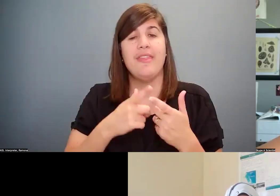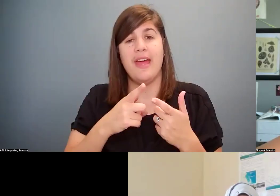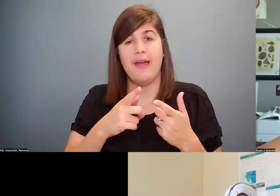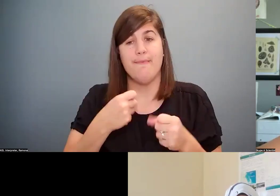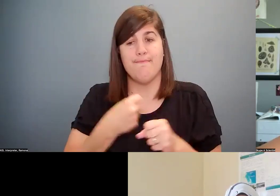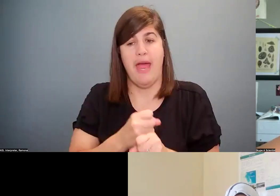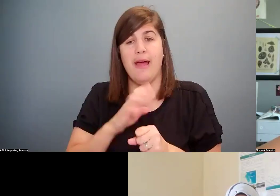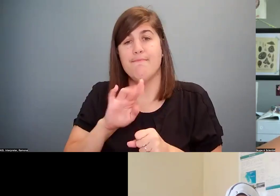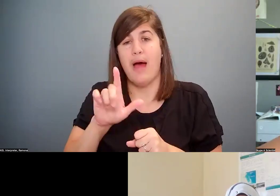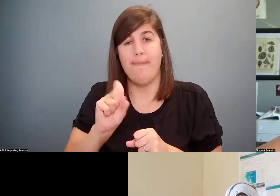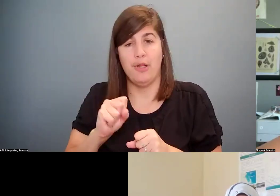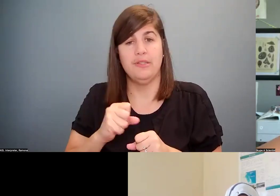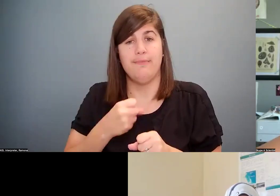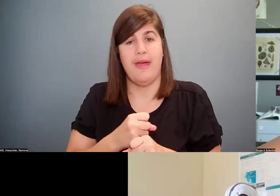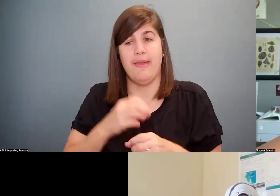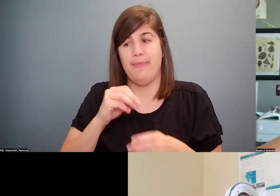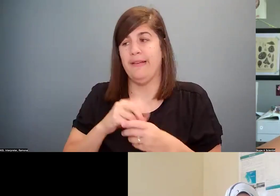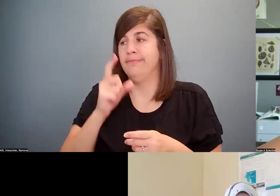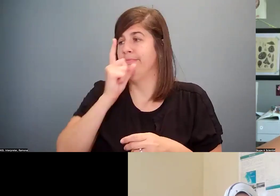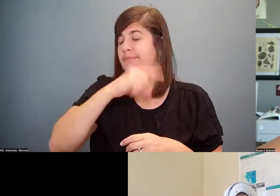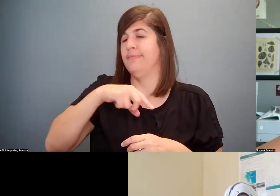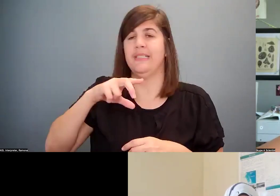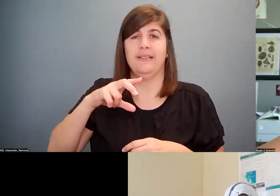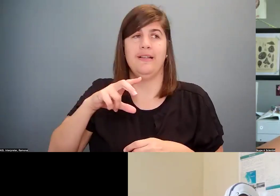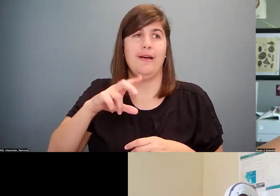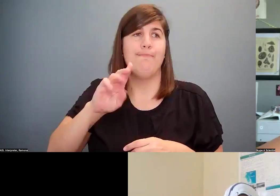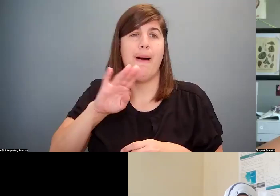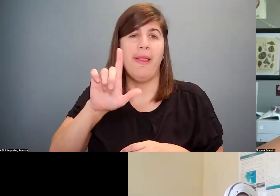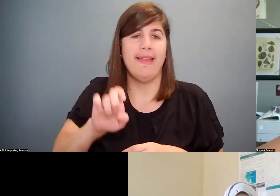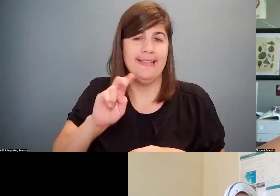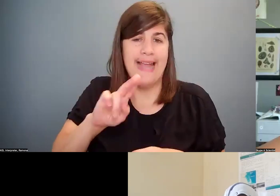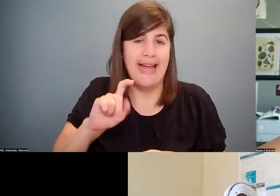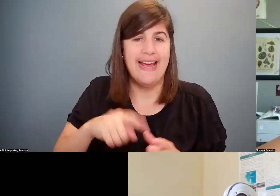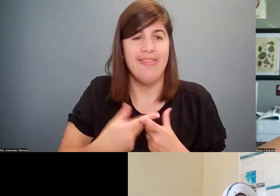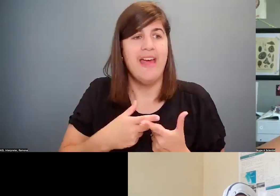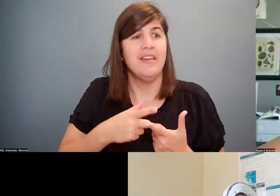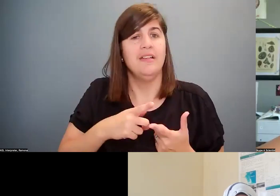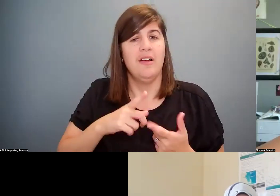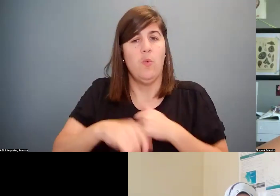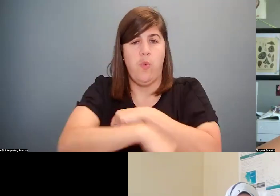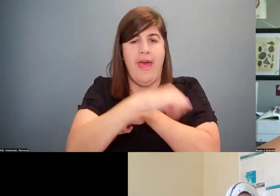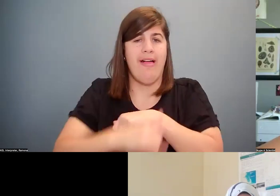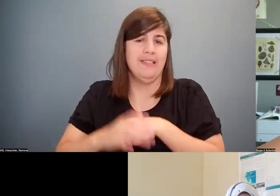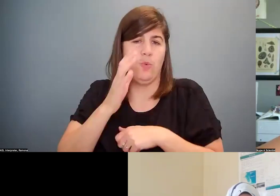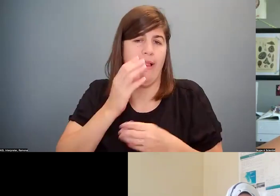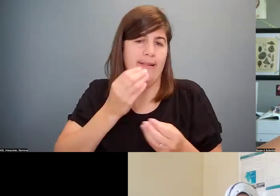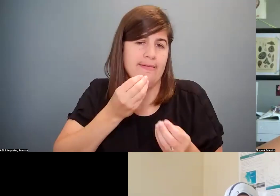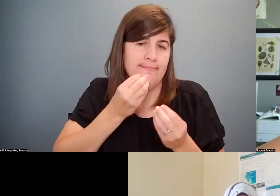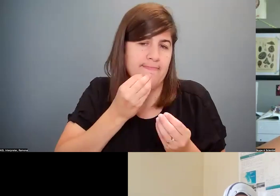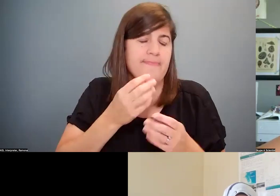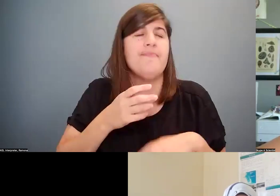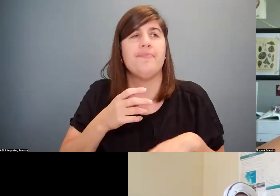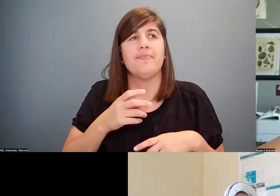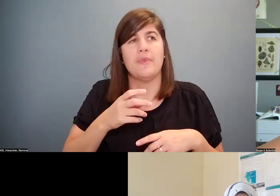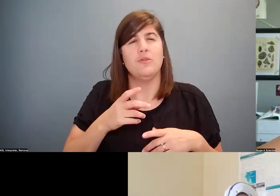them, trapping them in like an artificial bubble net, and then the whales will feed on them. So sometimes whales can do this sort of hitting the